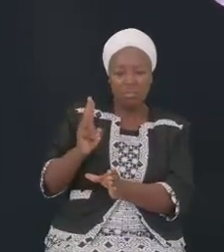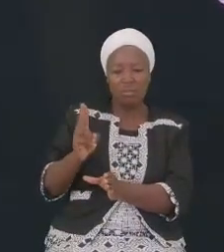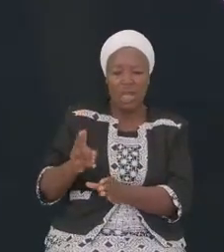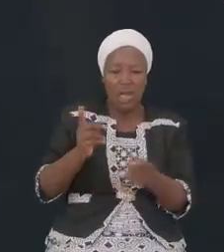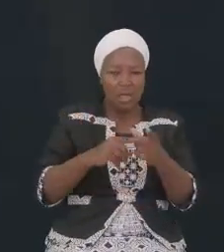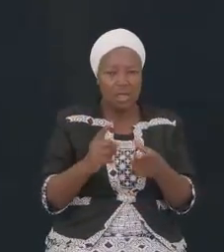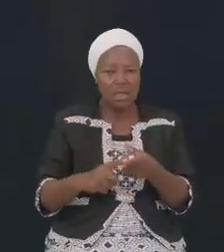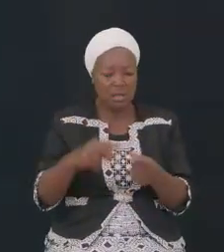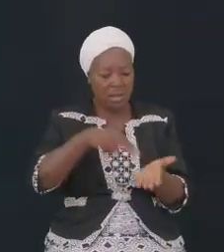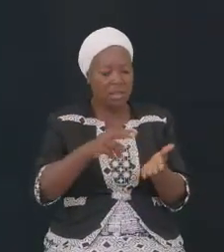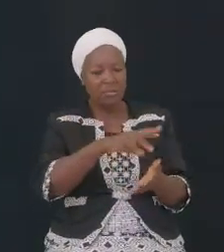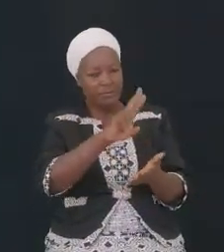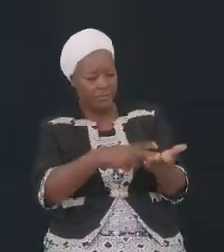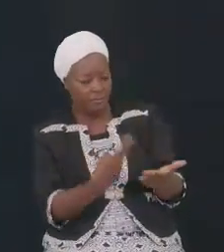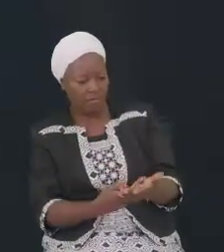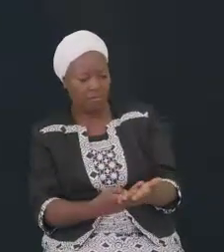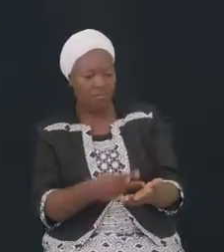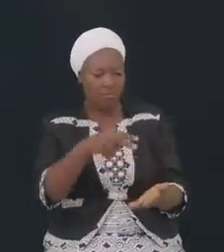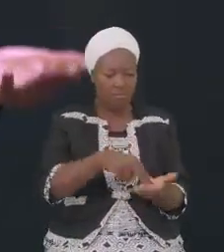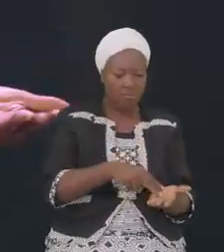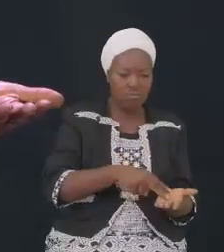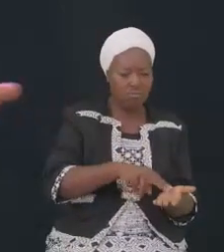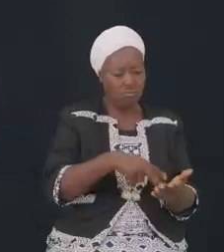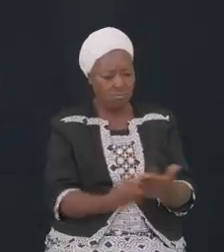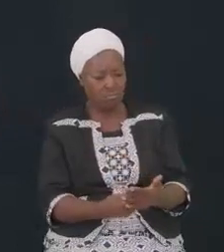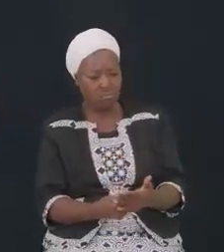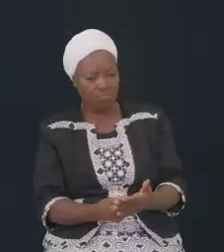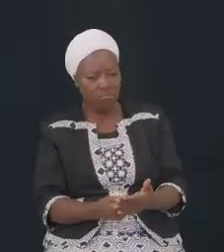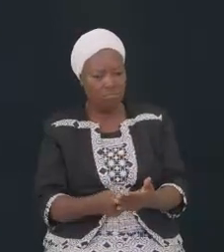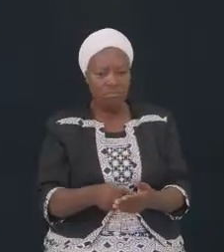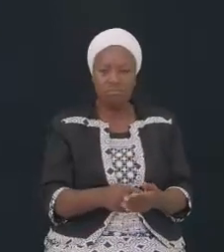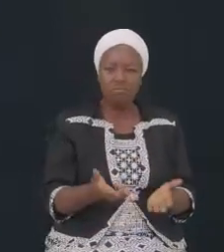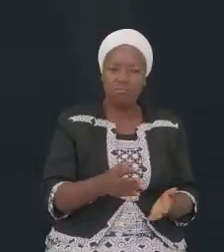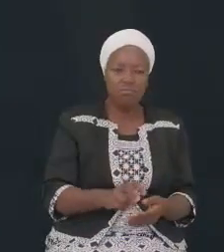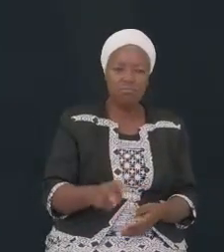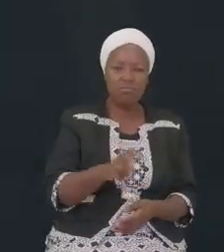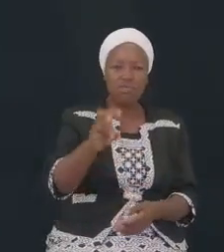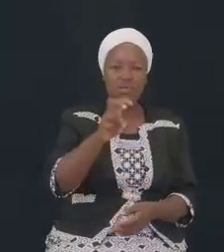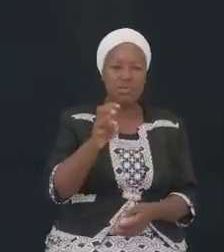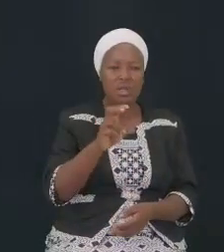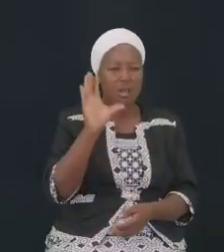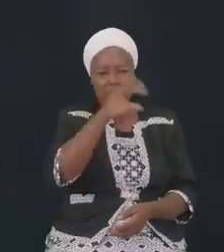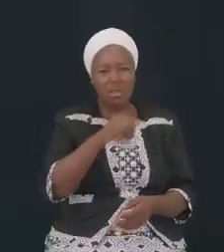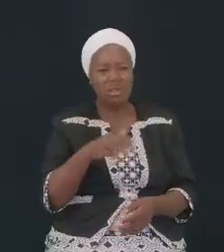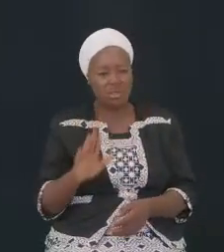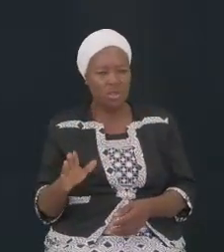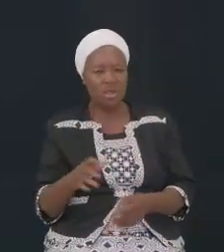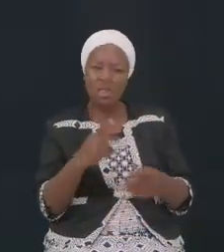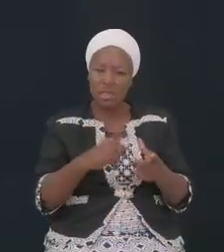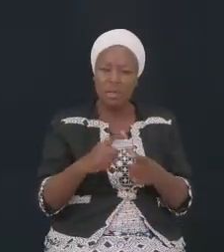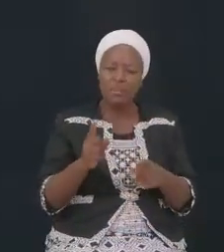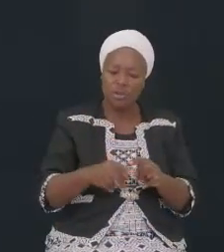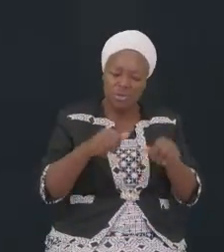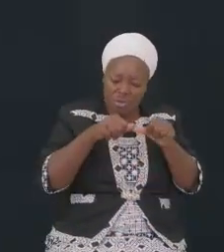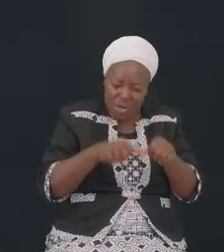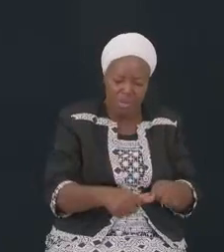standing and falling, prodigal and proper. No, you remain a real child of God, obedient